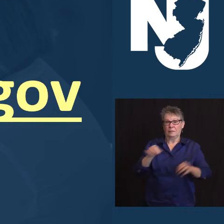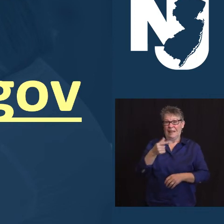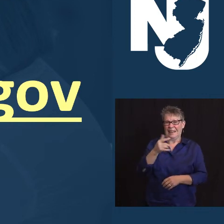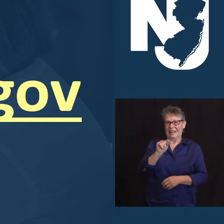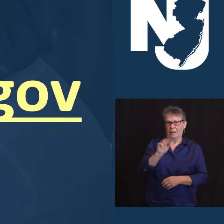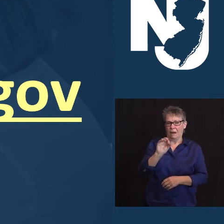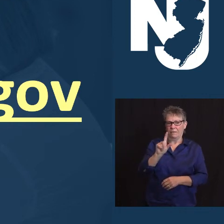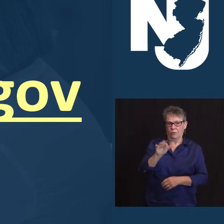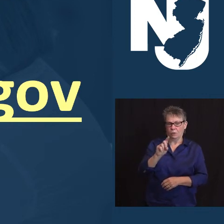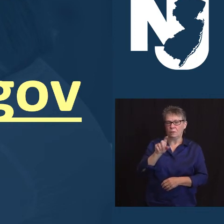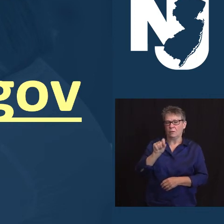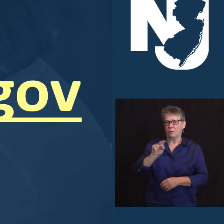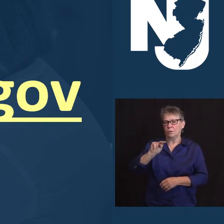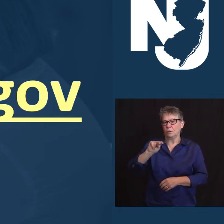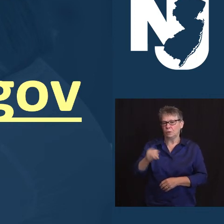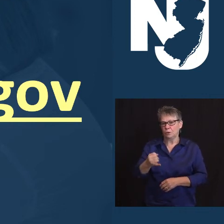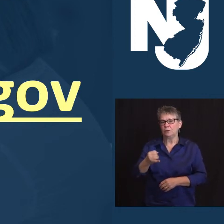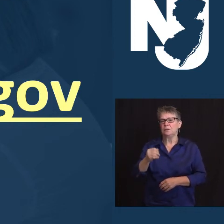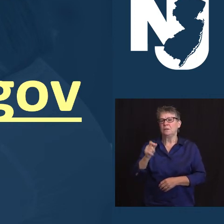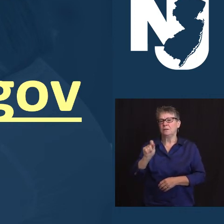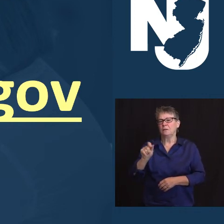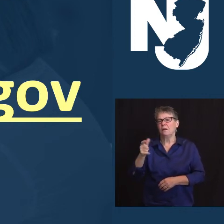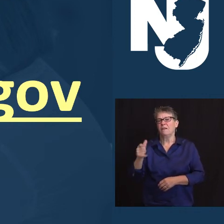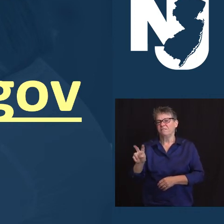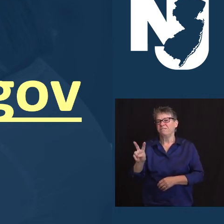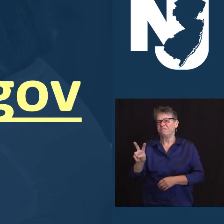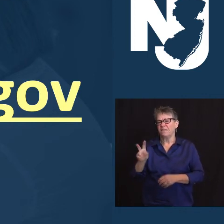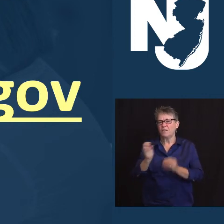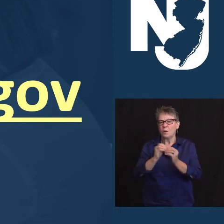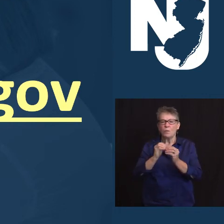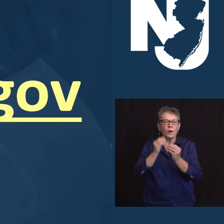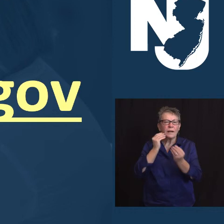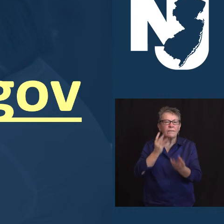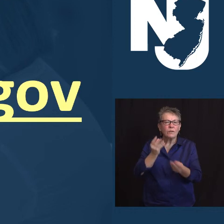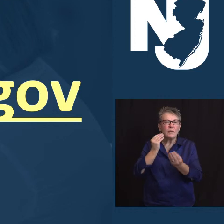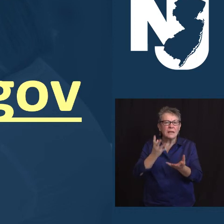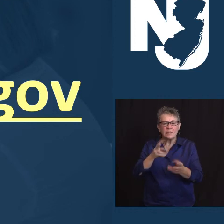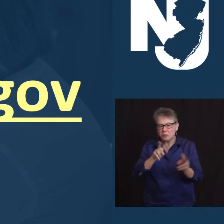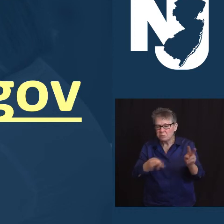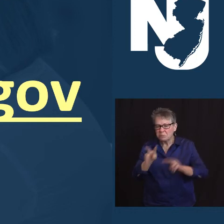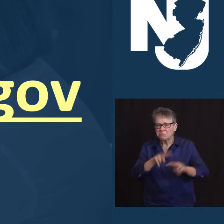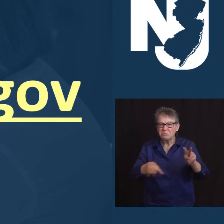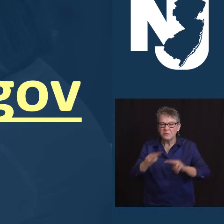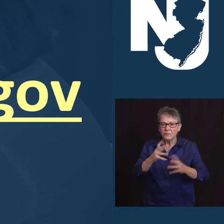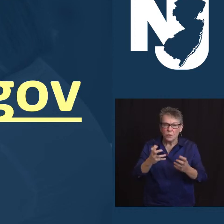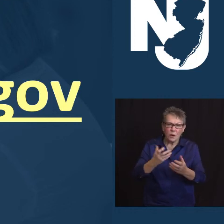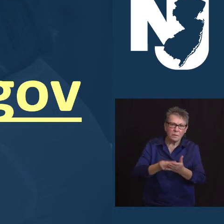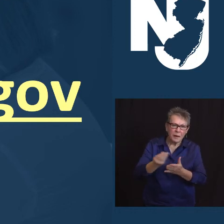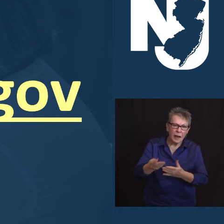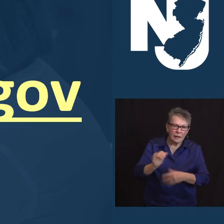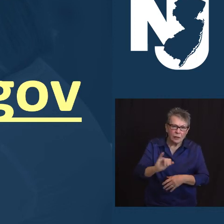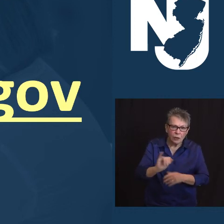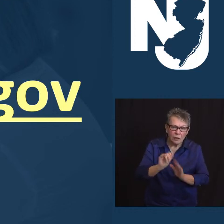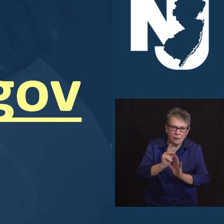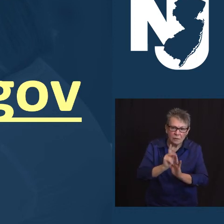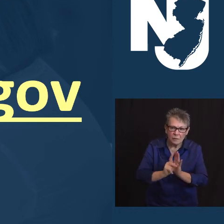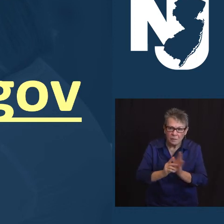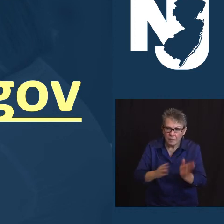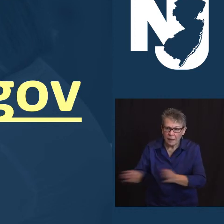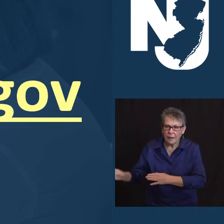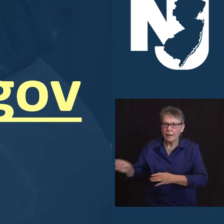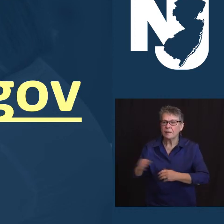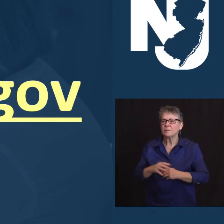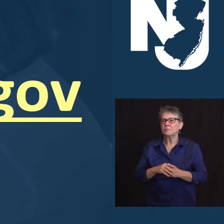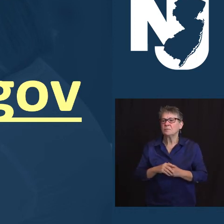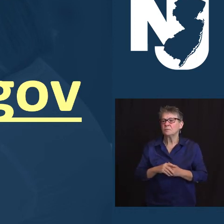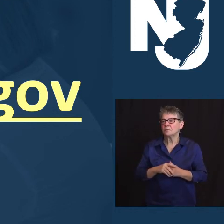getcovered.nj.gov is the website, getcovered.nj.gov. That will remain open through May 15th for a special enrollment period, so residents